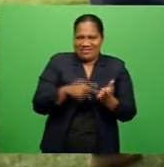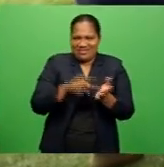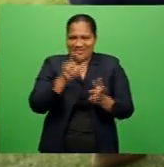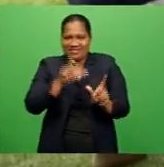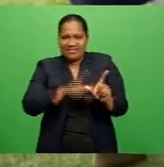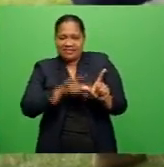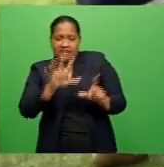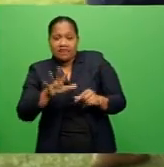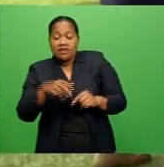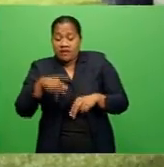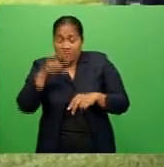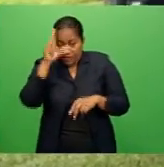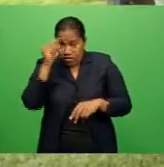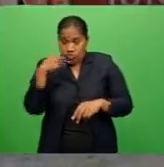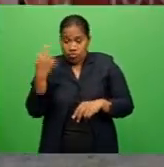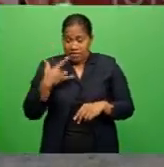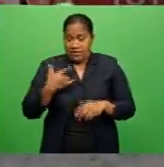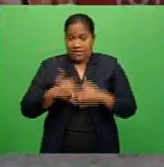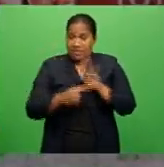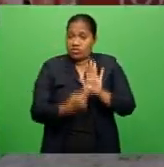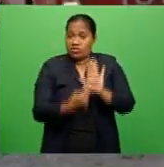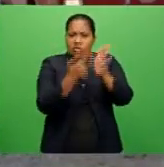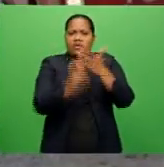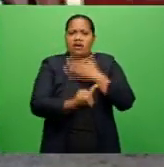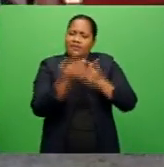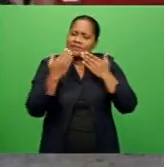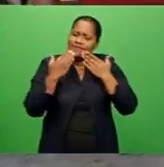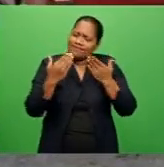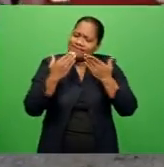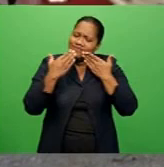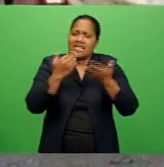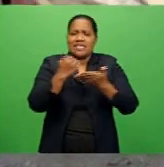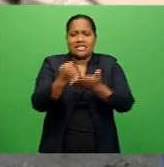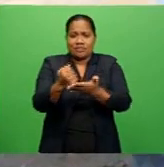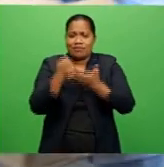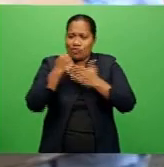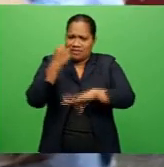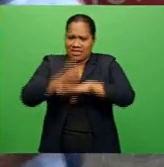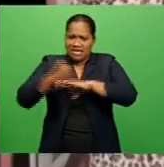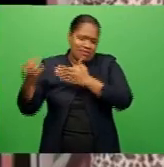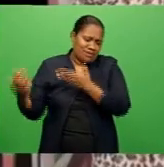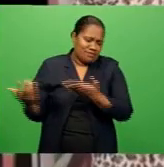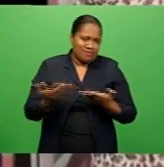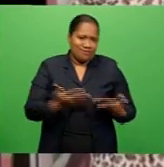Northern Division have acknowledged the support and relief assistance provided by the government so far.